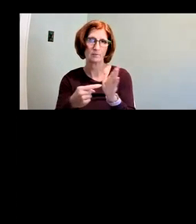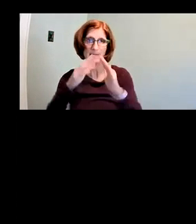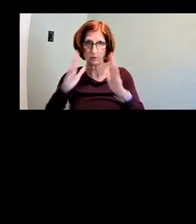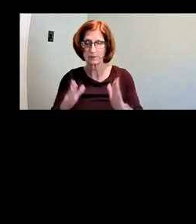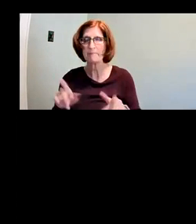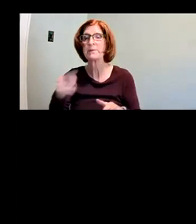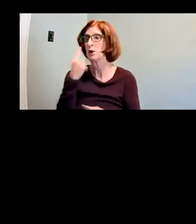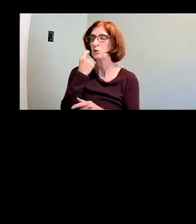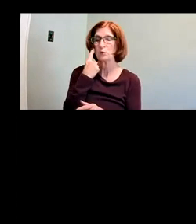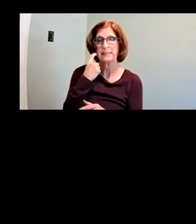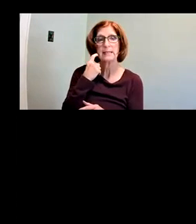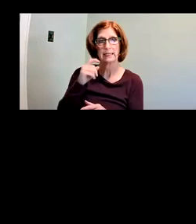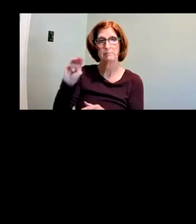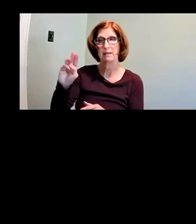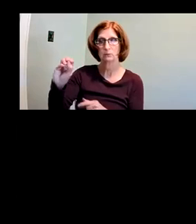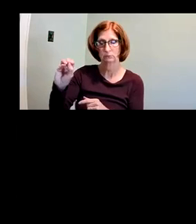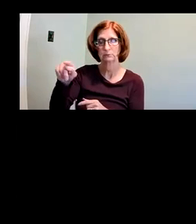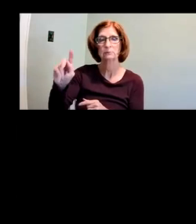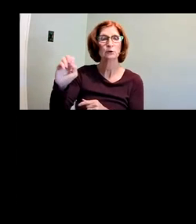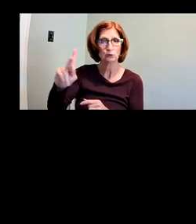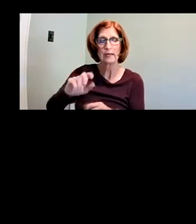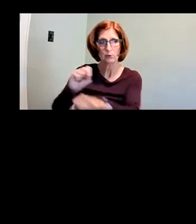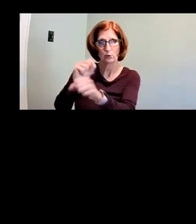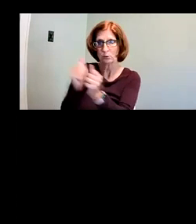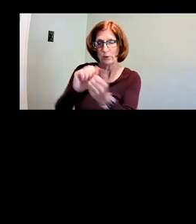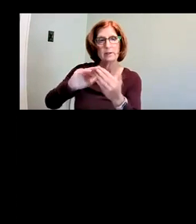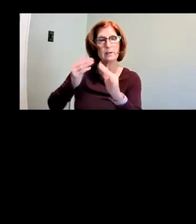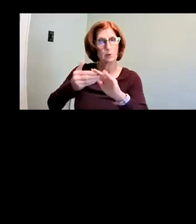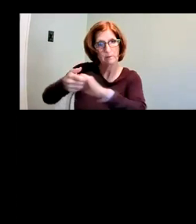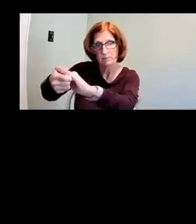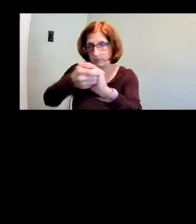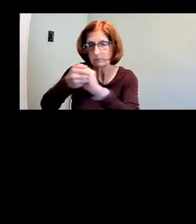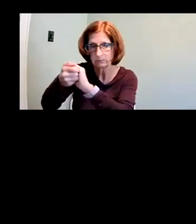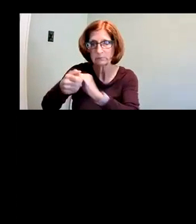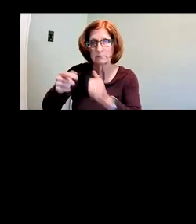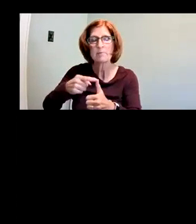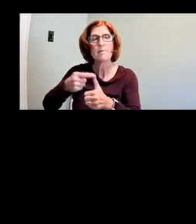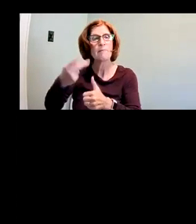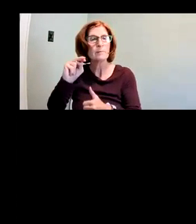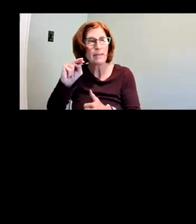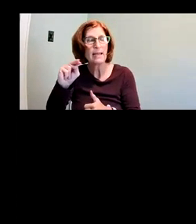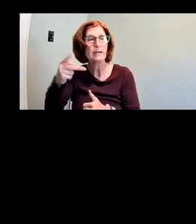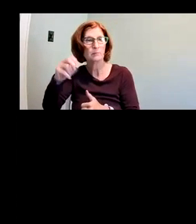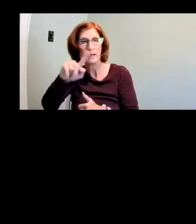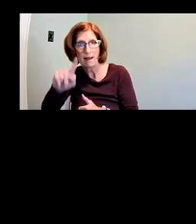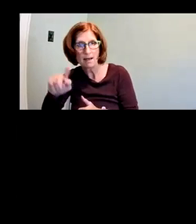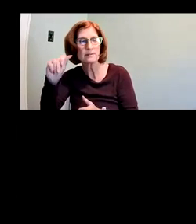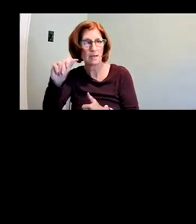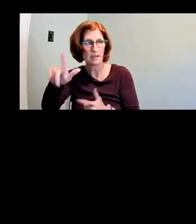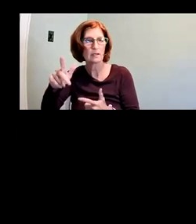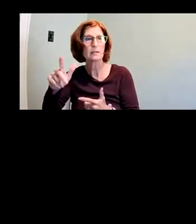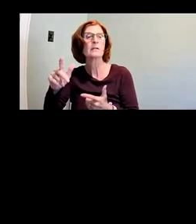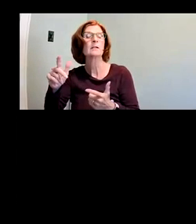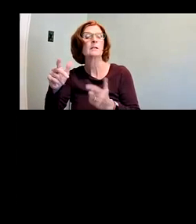opened Mellon's Orchard project, Trek worked with community organizations, including Penn Plaza Support and Action Coalition, to advertise and